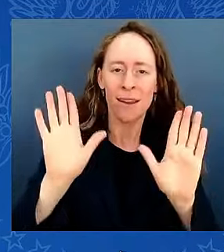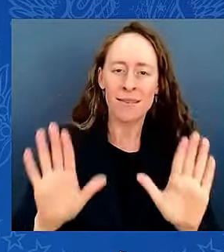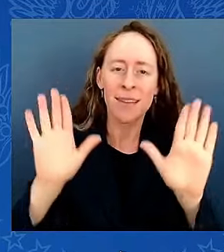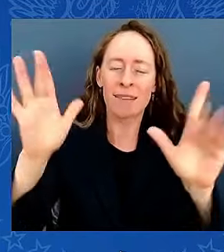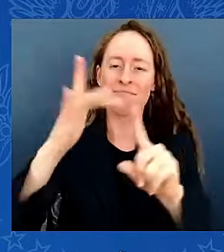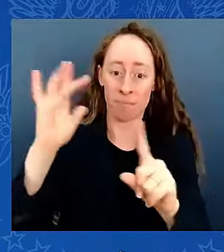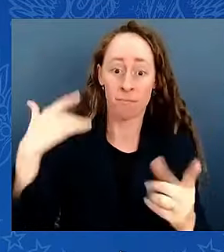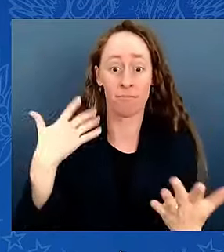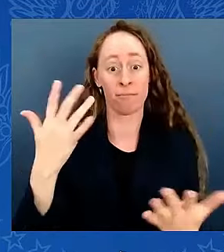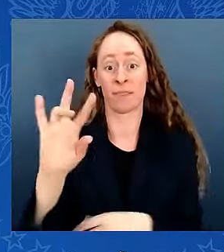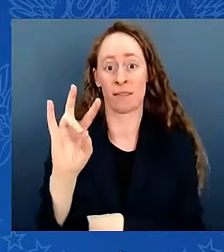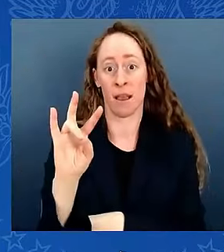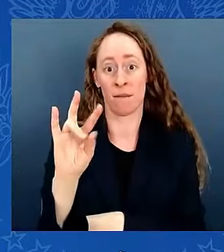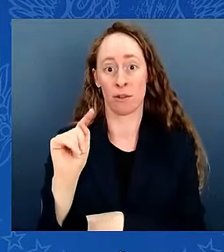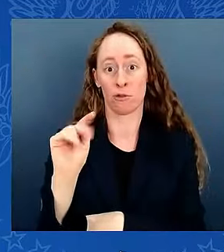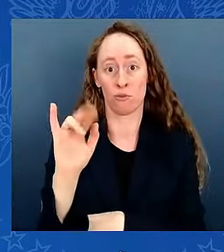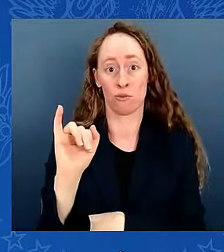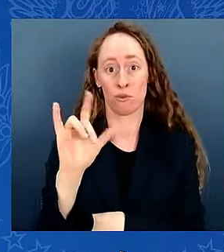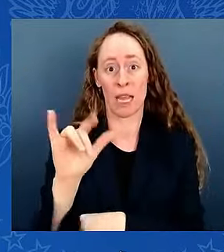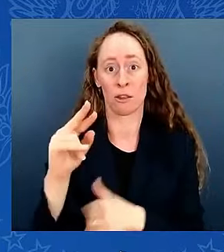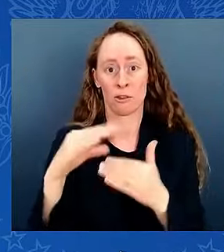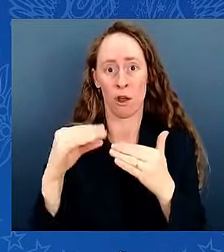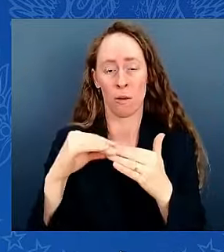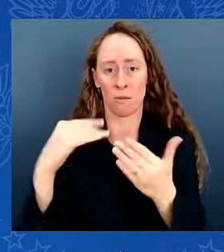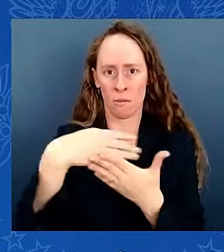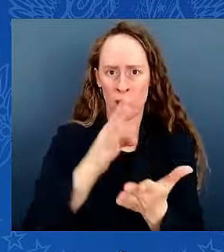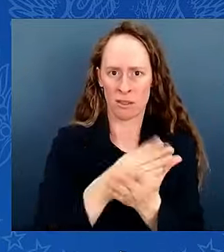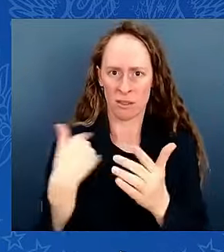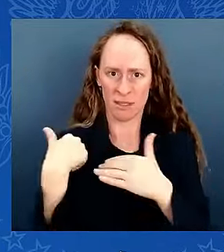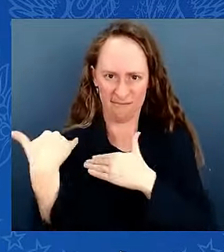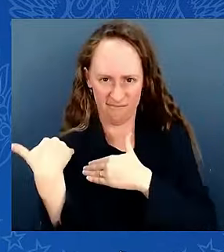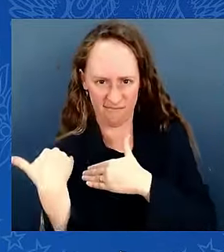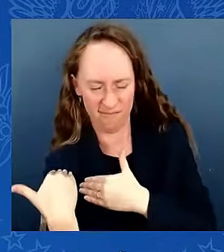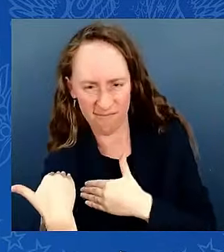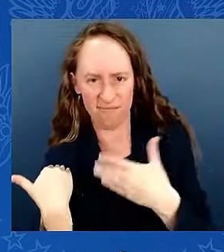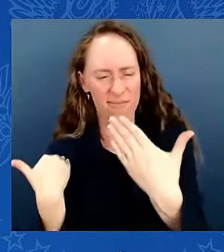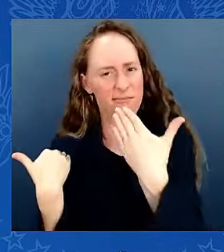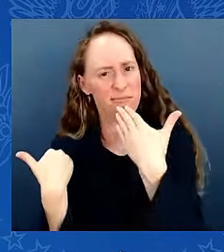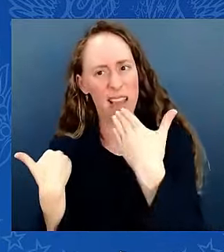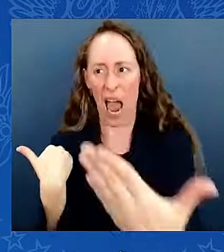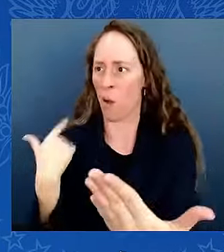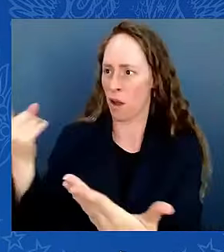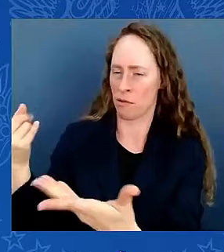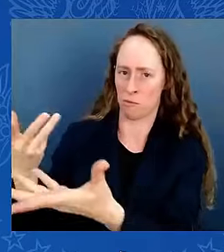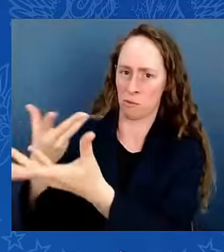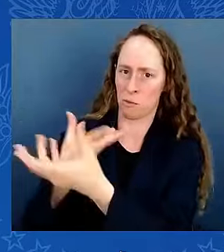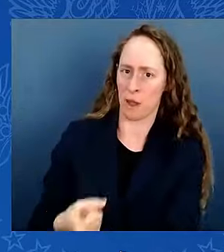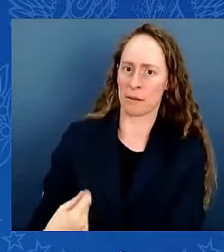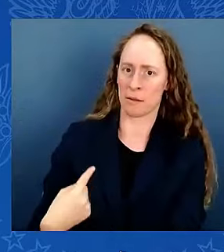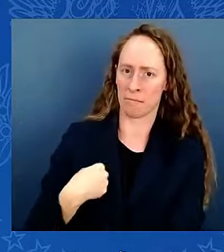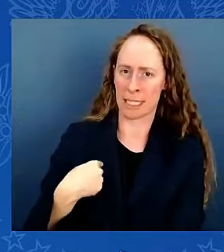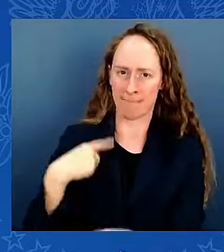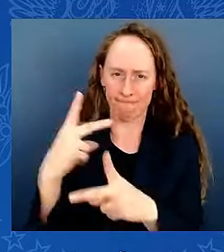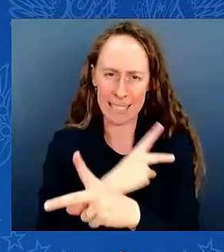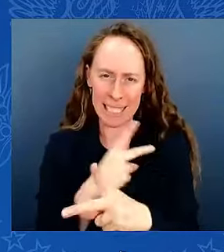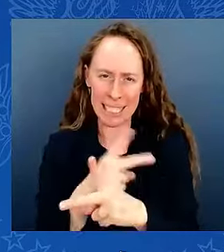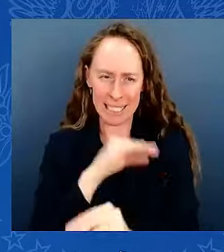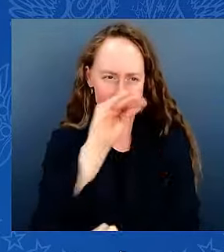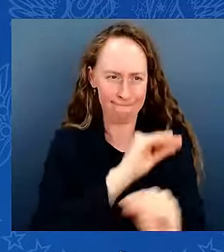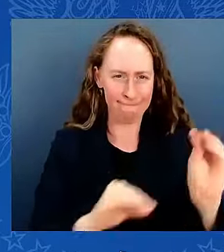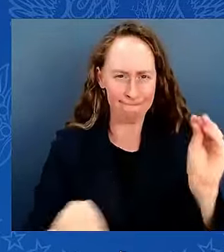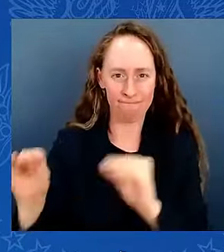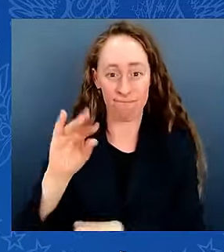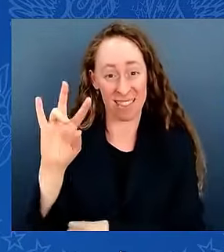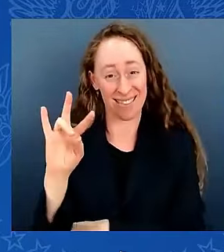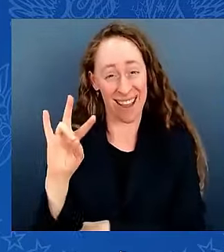Thank you for trusting me. Now I know $7 trillion sounds like a lot, but I want to explain how those